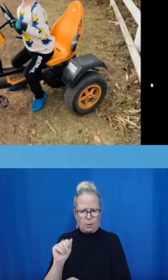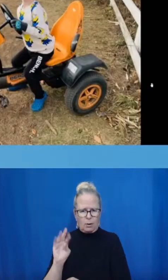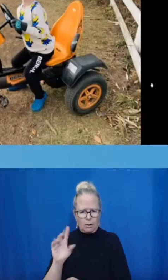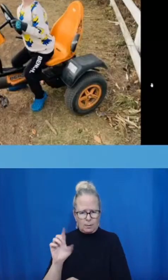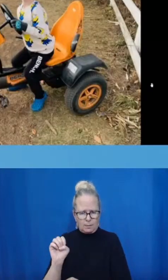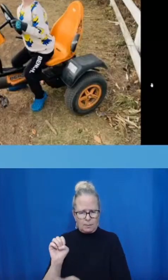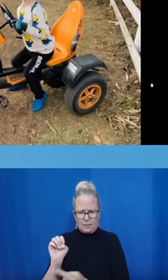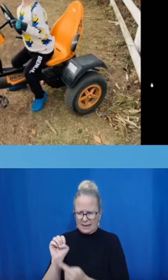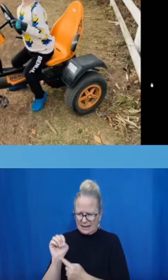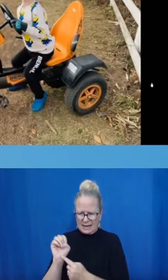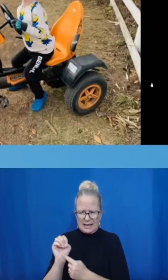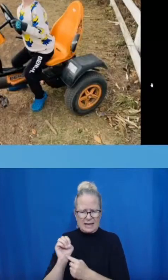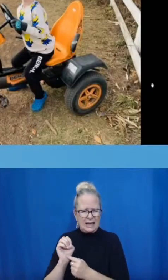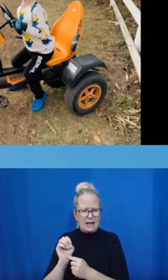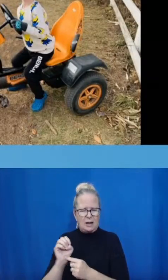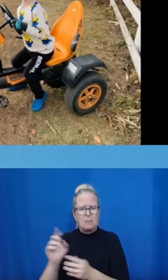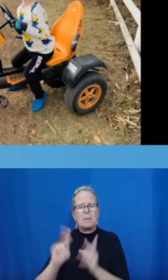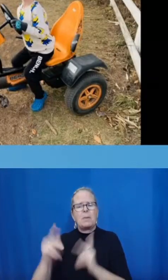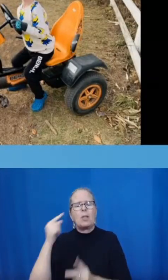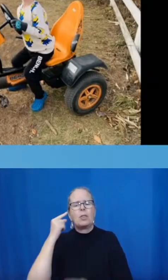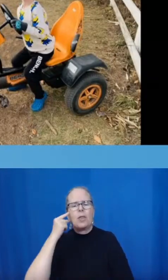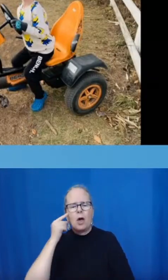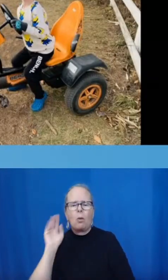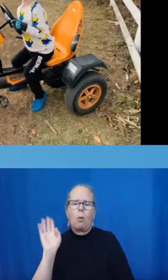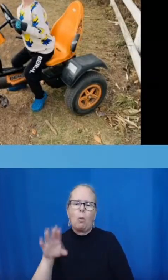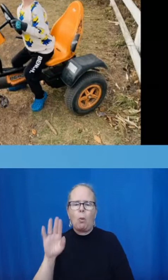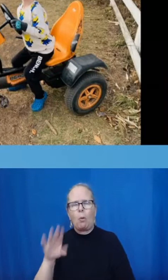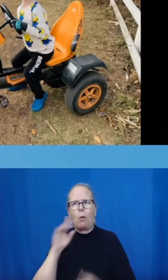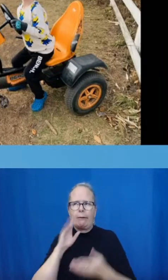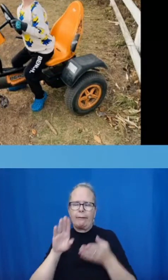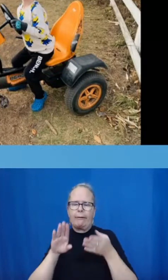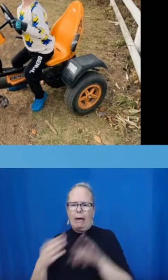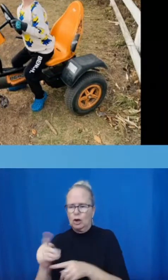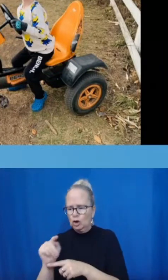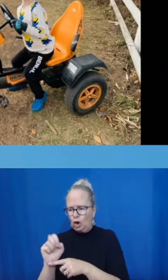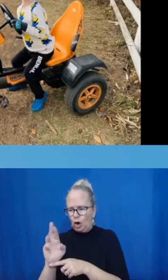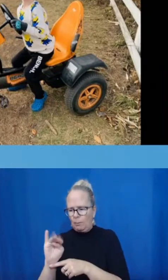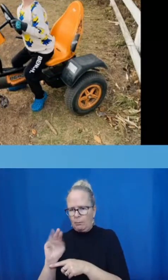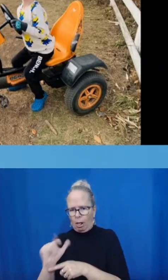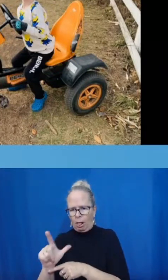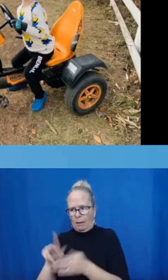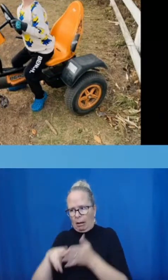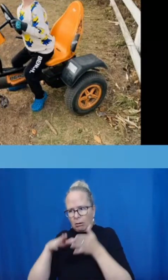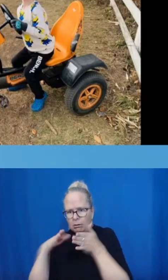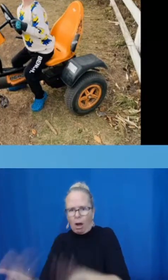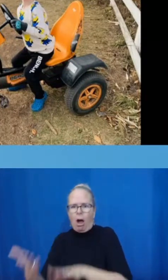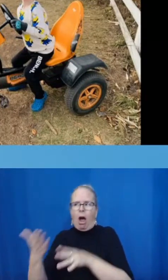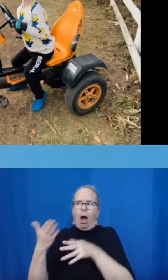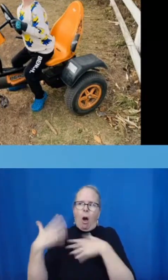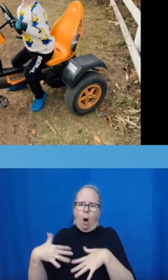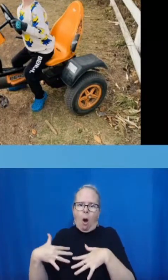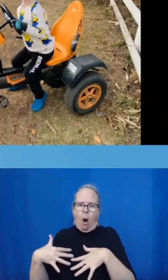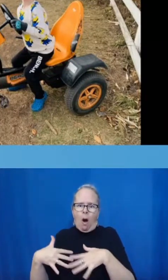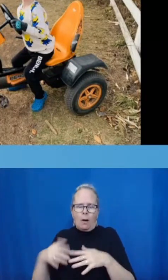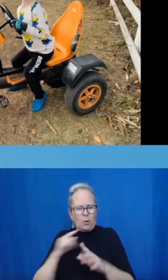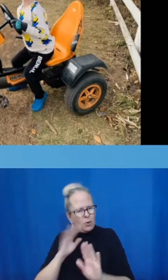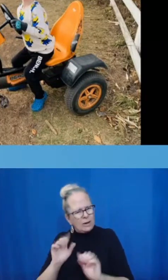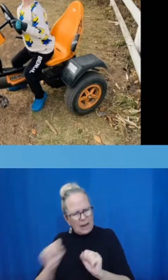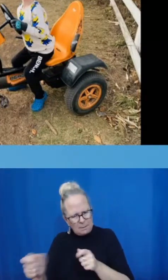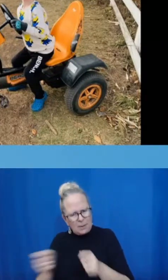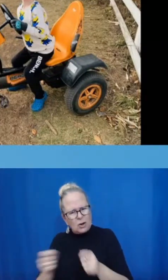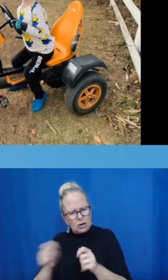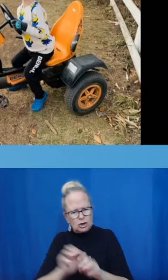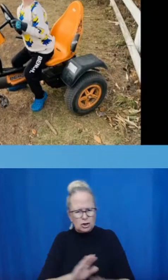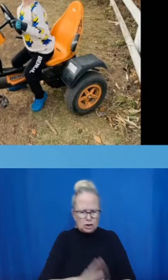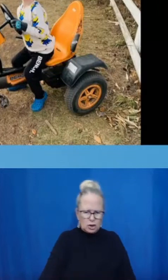Thinking that vulnerable means terminal, and it doesn't. These are manageable conditions, and these kids and adults are expected to